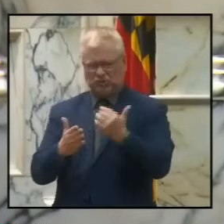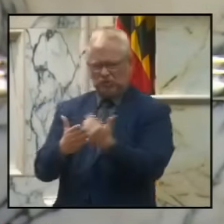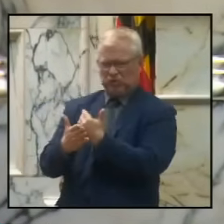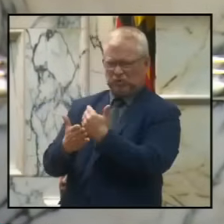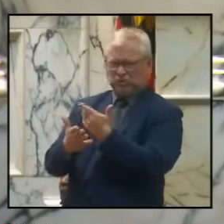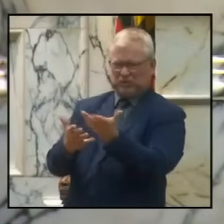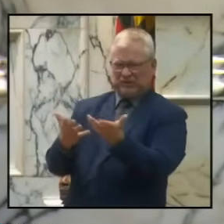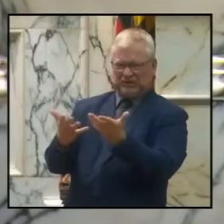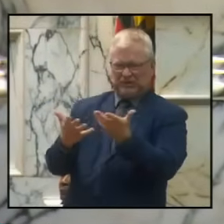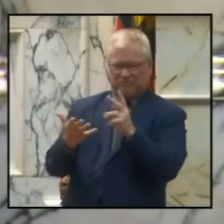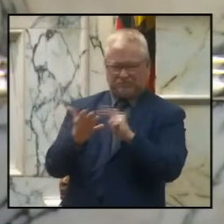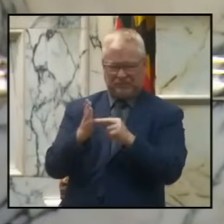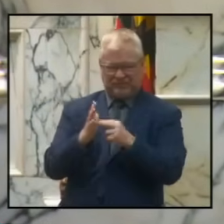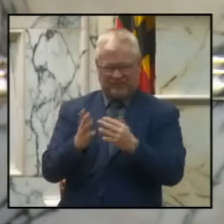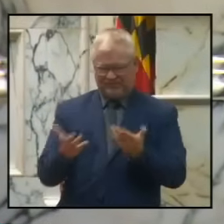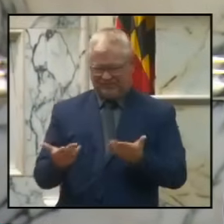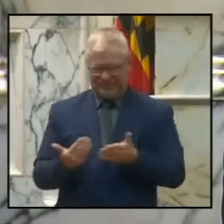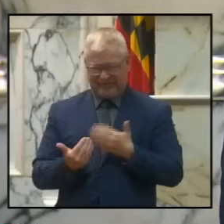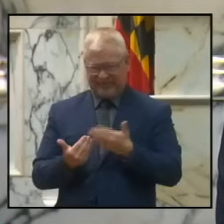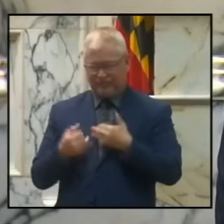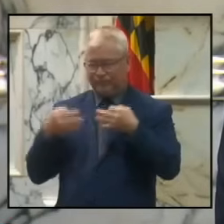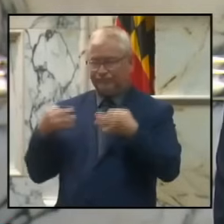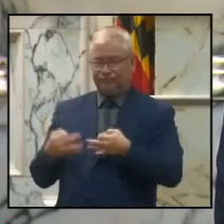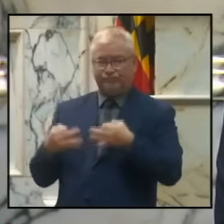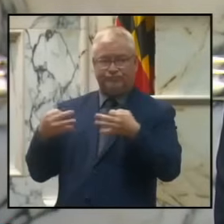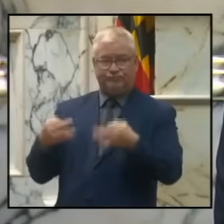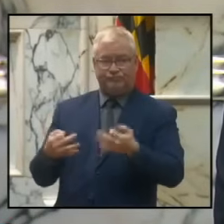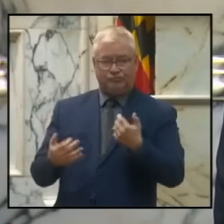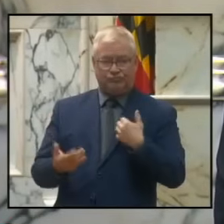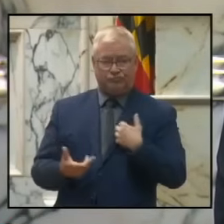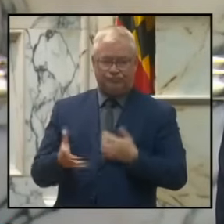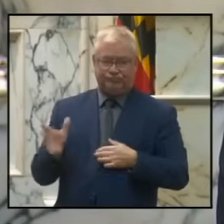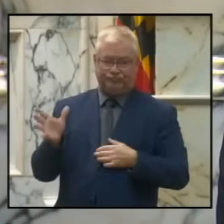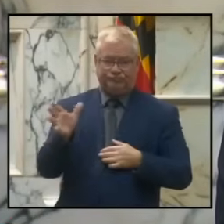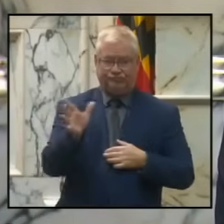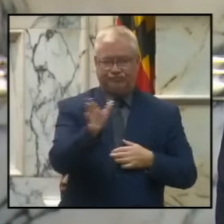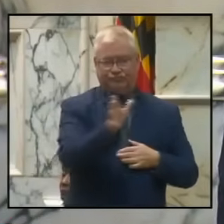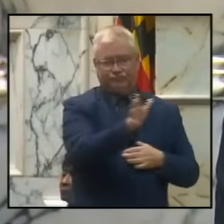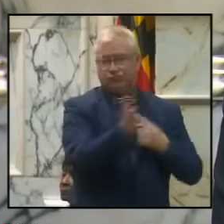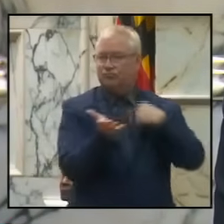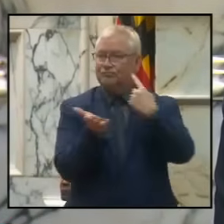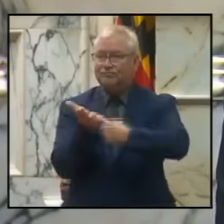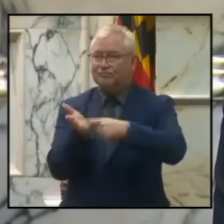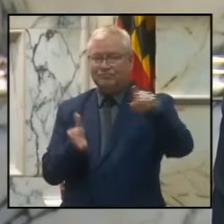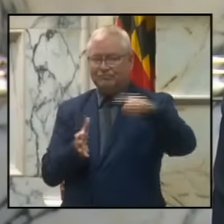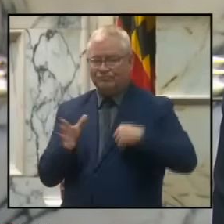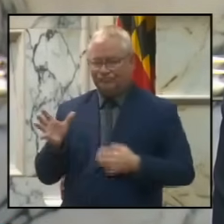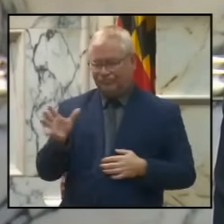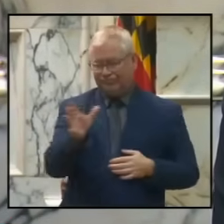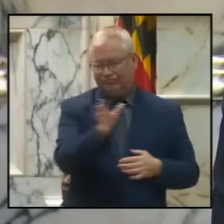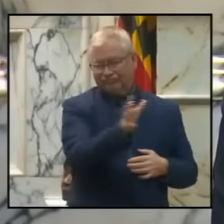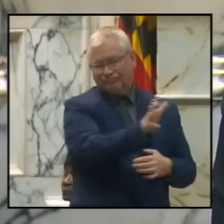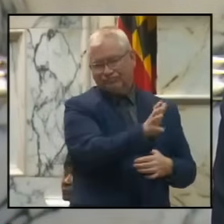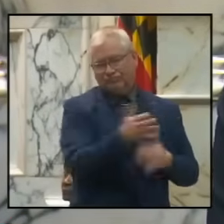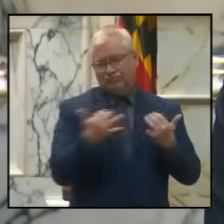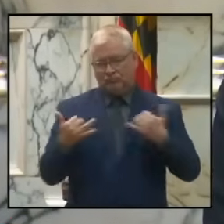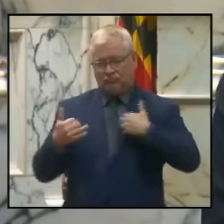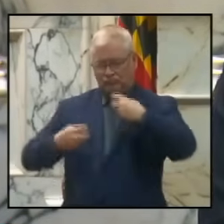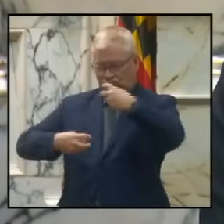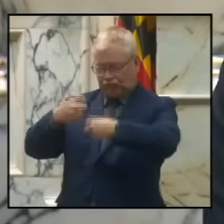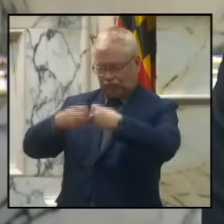done. They're off the table. We only have difficult decisions ahead.